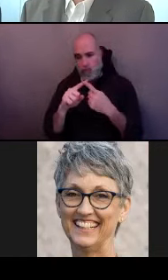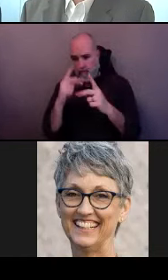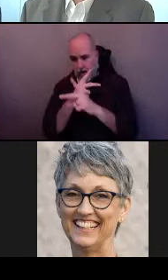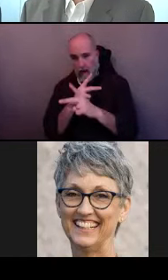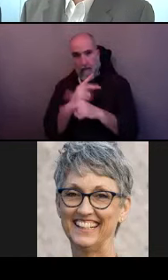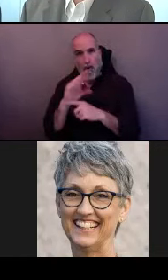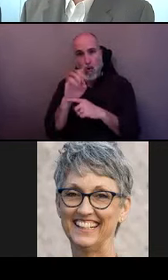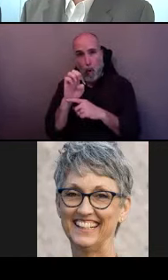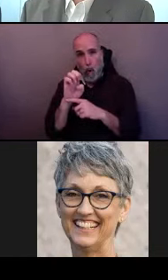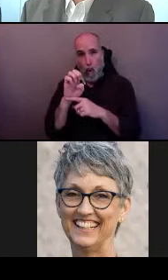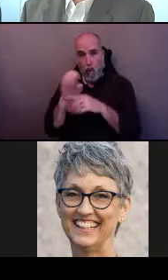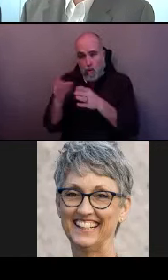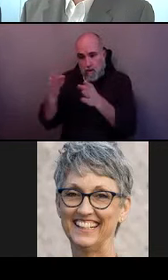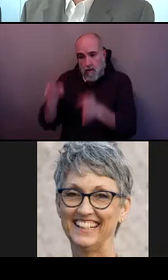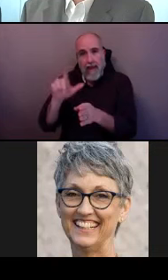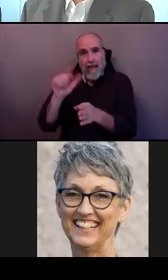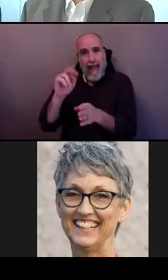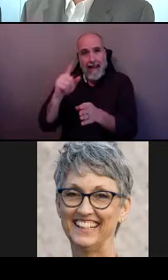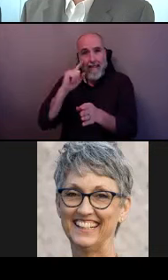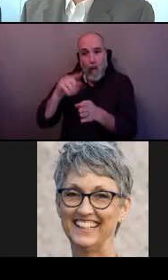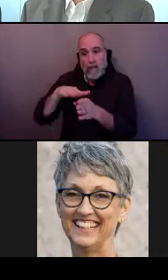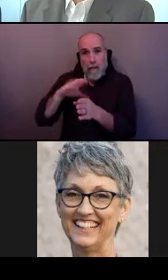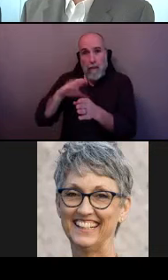at the top and bottom of the ramp.